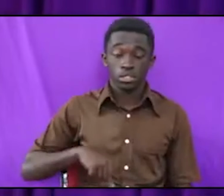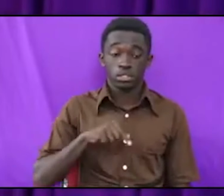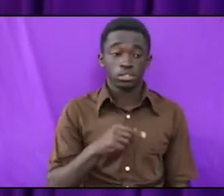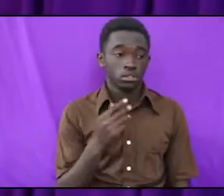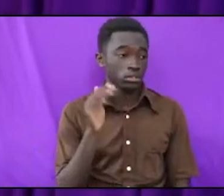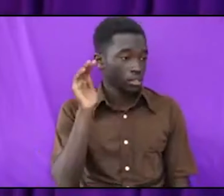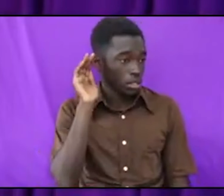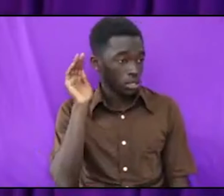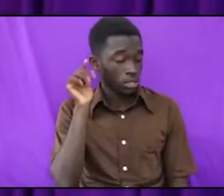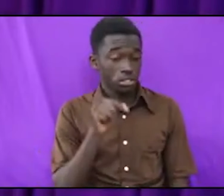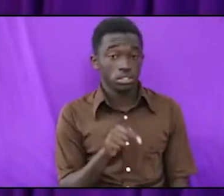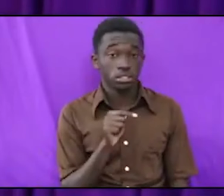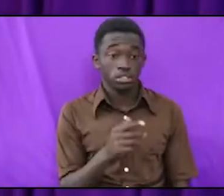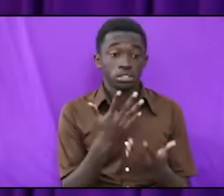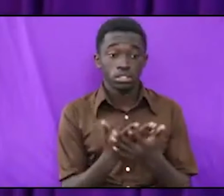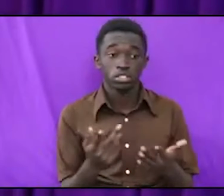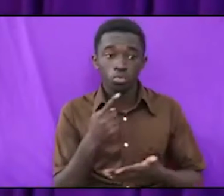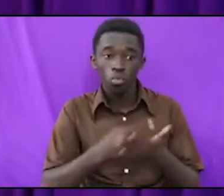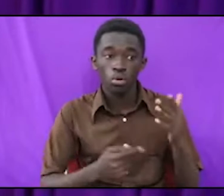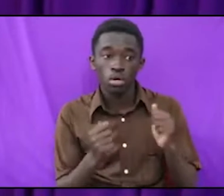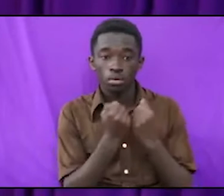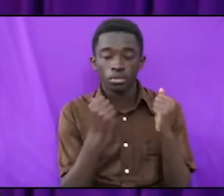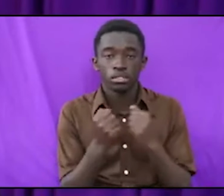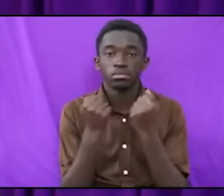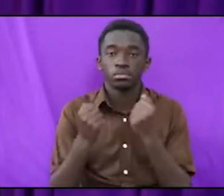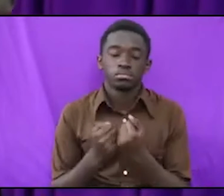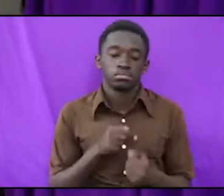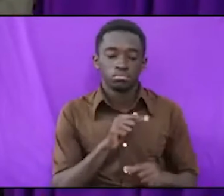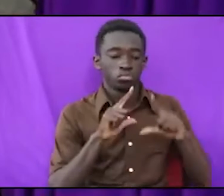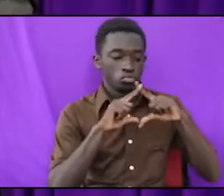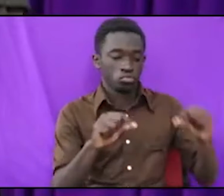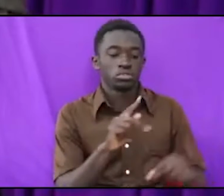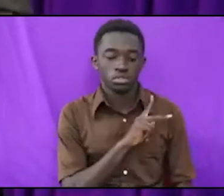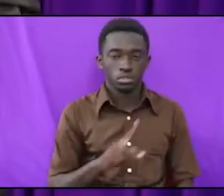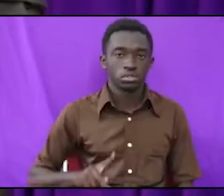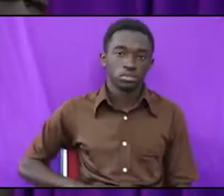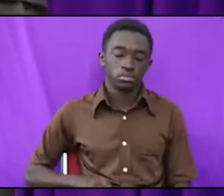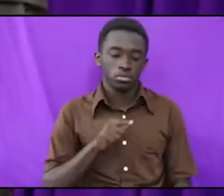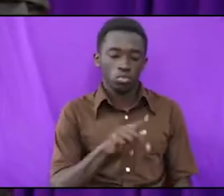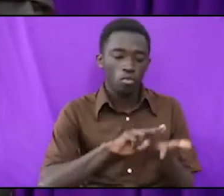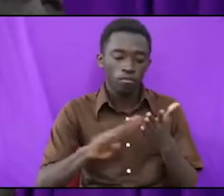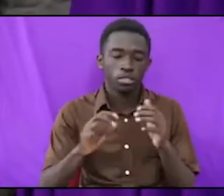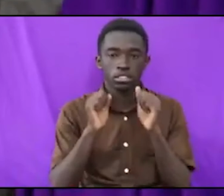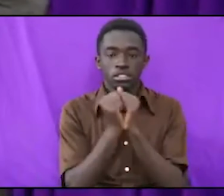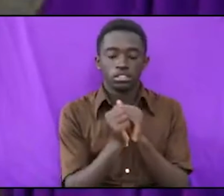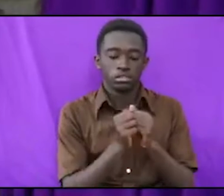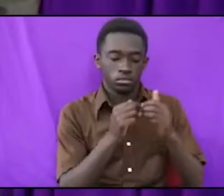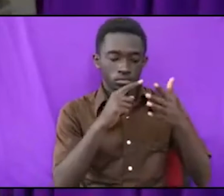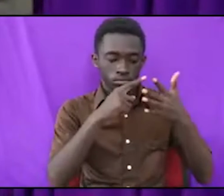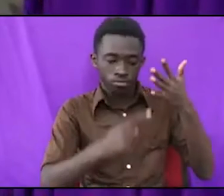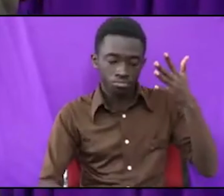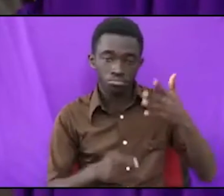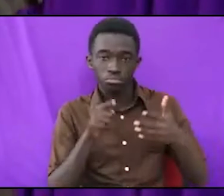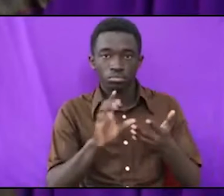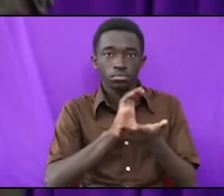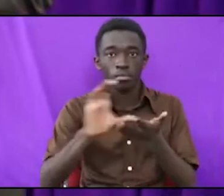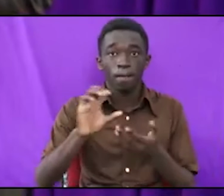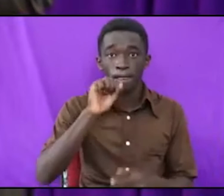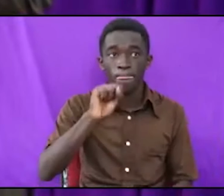of course, in seeing what was going on, told the king in verses 10 downwards of chapter 5,